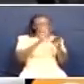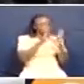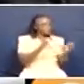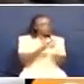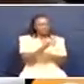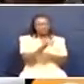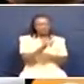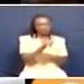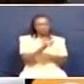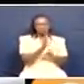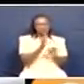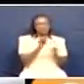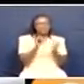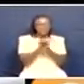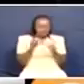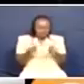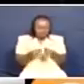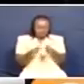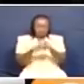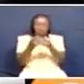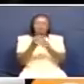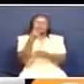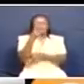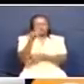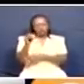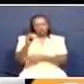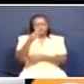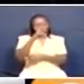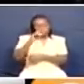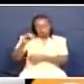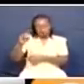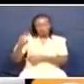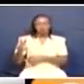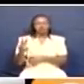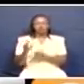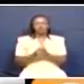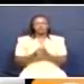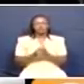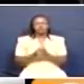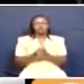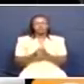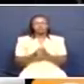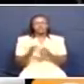since the year 2002, the question of transmission of results